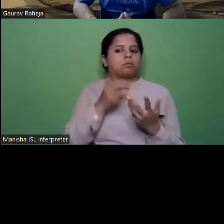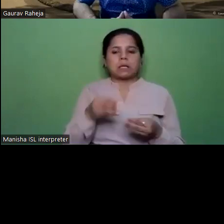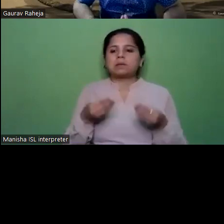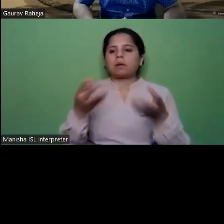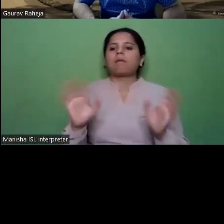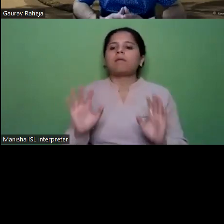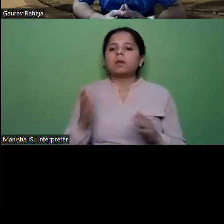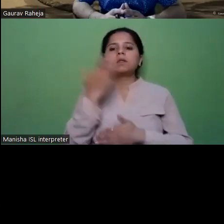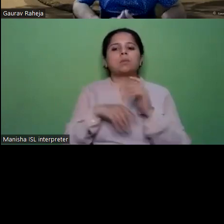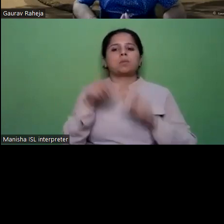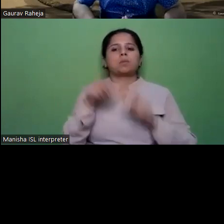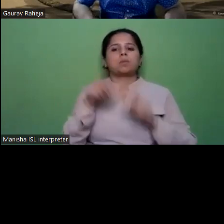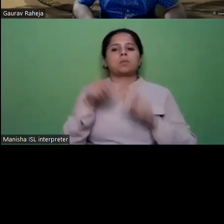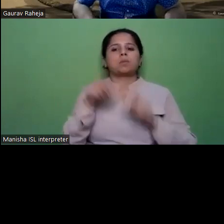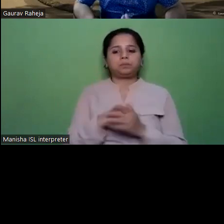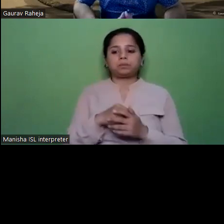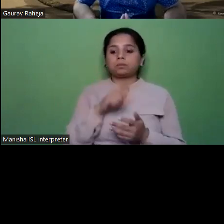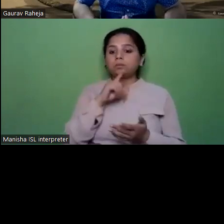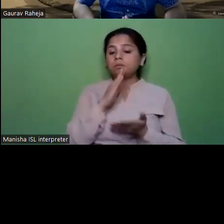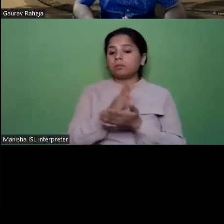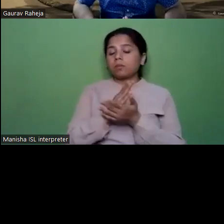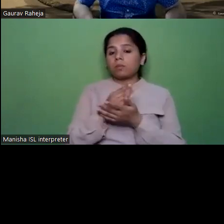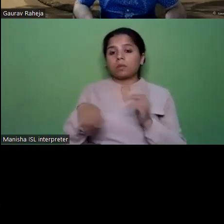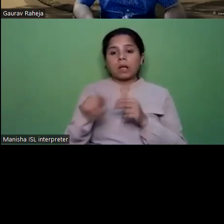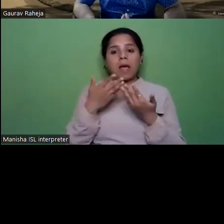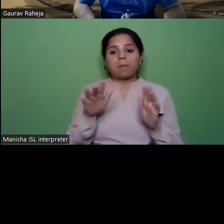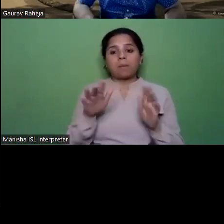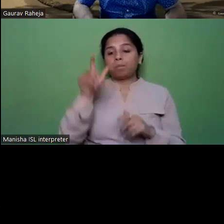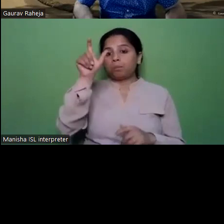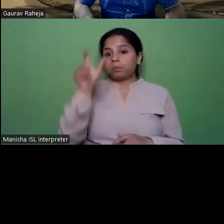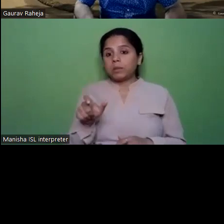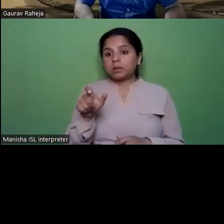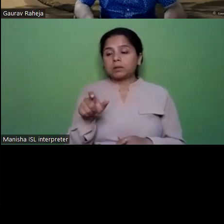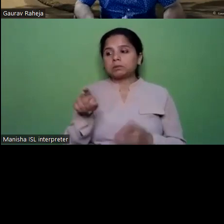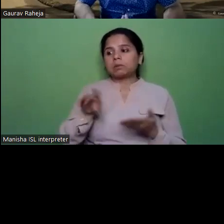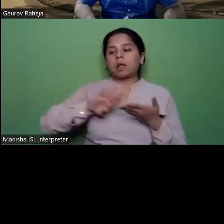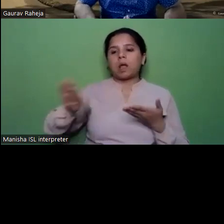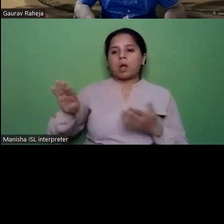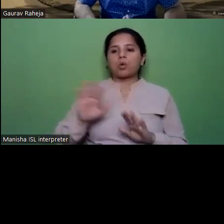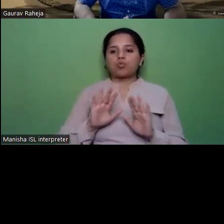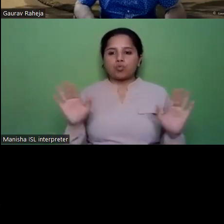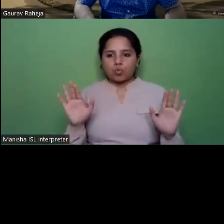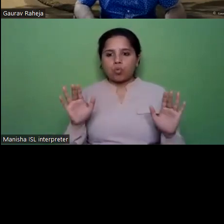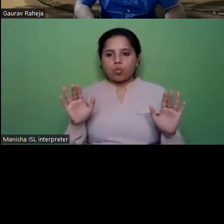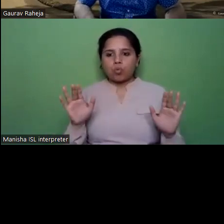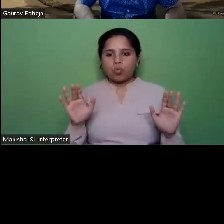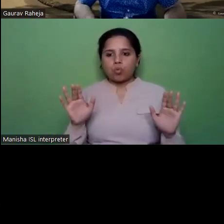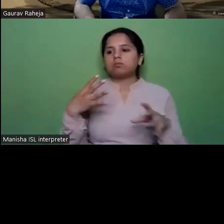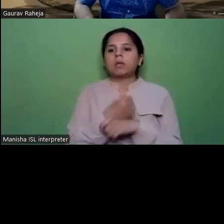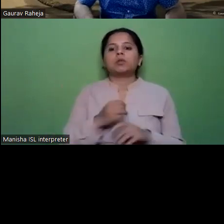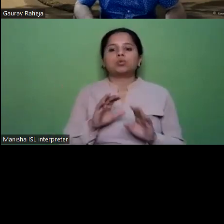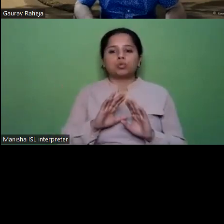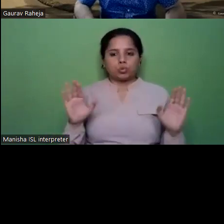and ultimately make sure that nobody is excluded from any form of life that